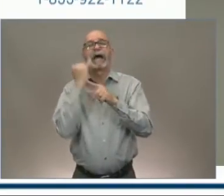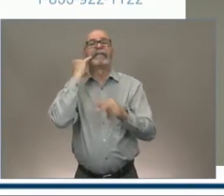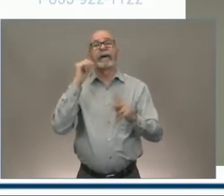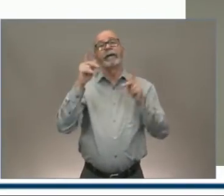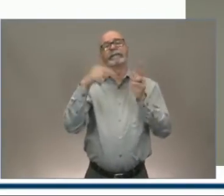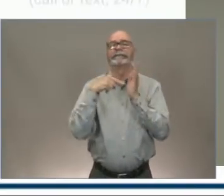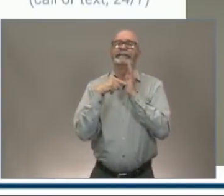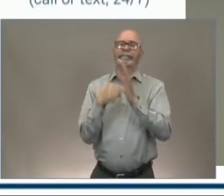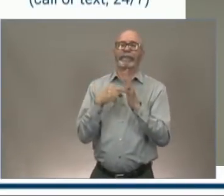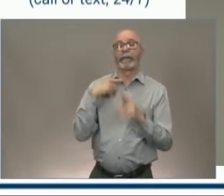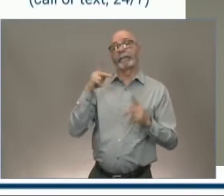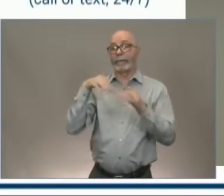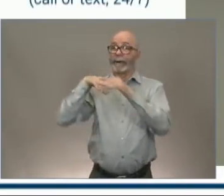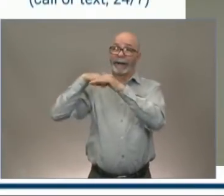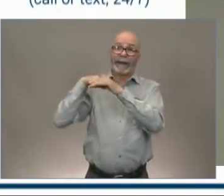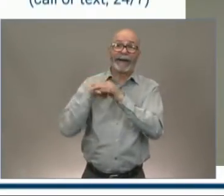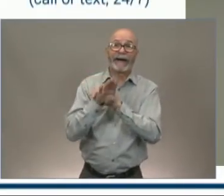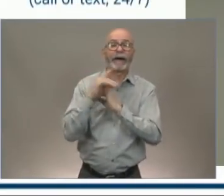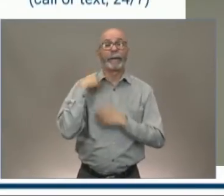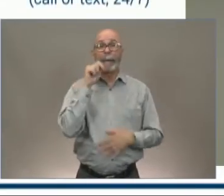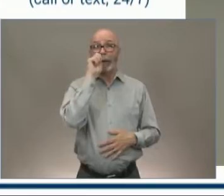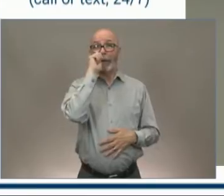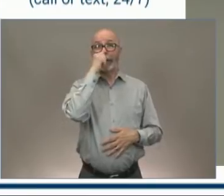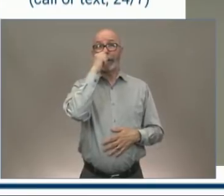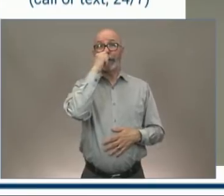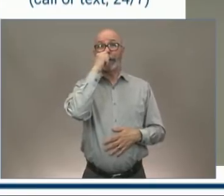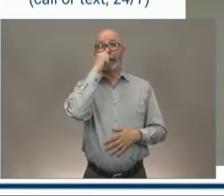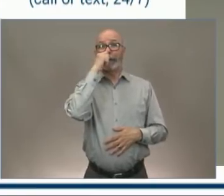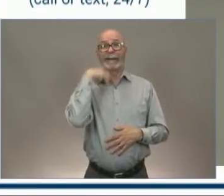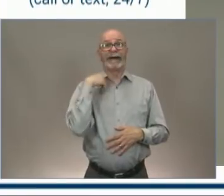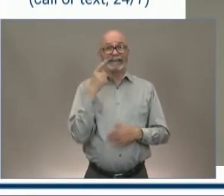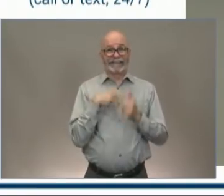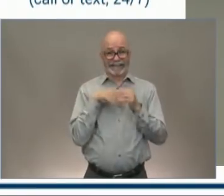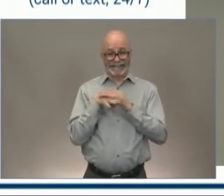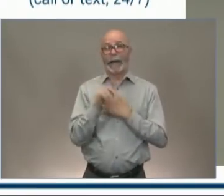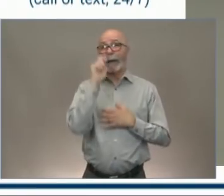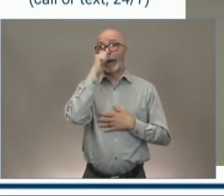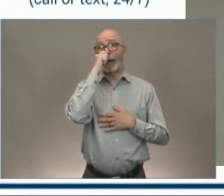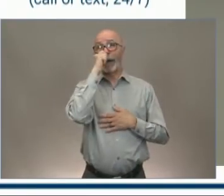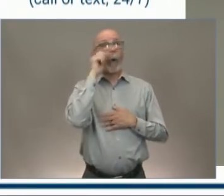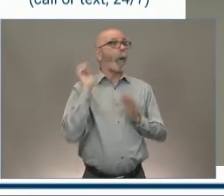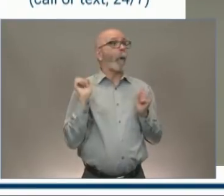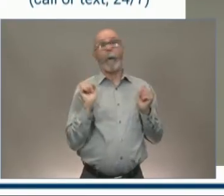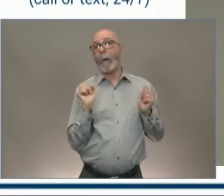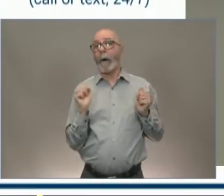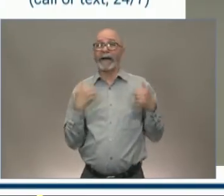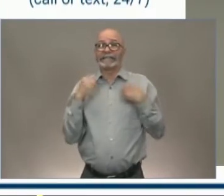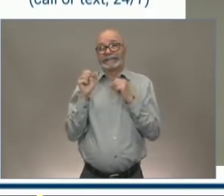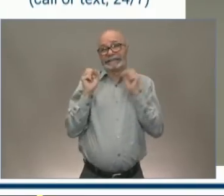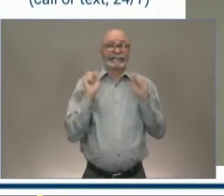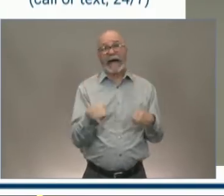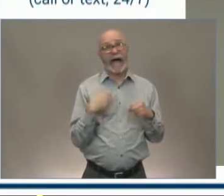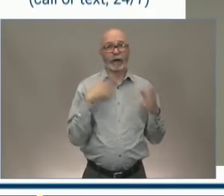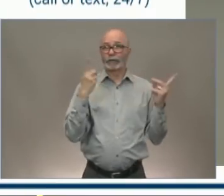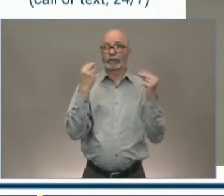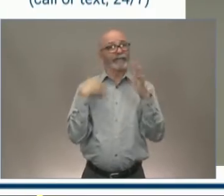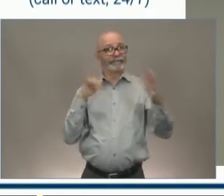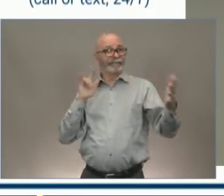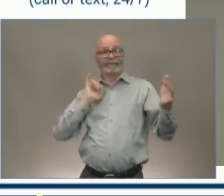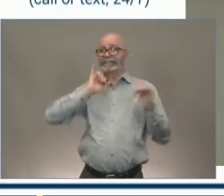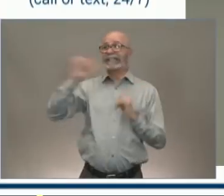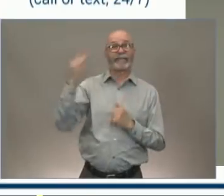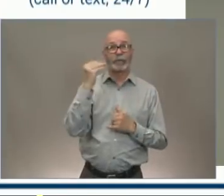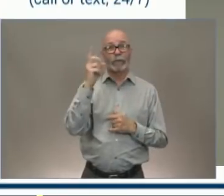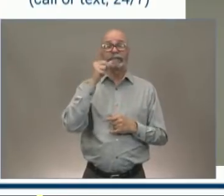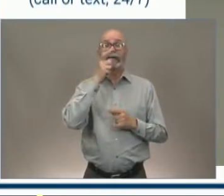a lot of people are thinking that if we test at the airport, that somehow magically is going to allow us to remove or reduce the quarantine period. It will